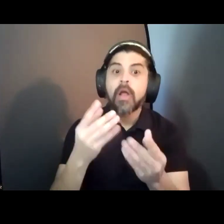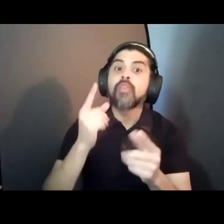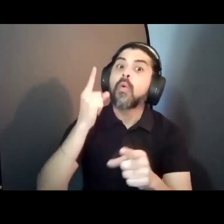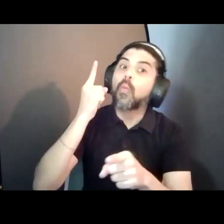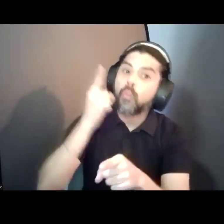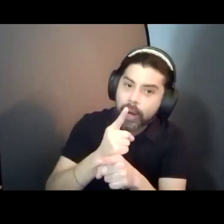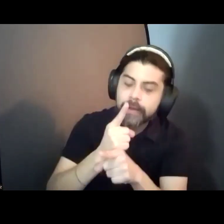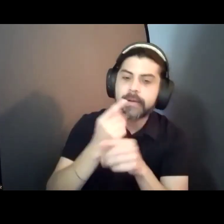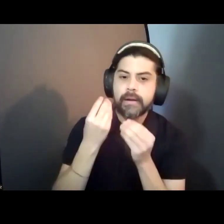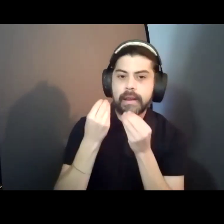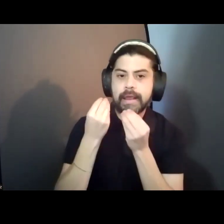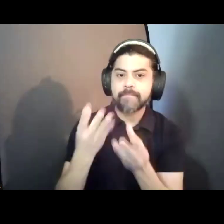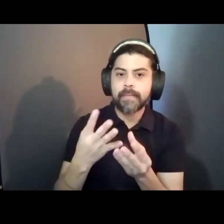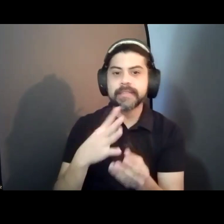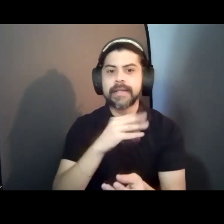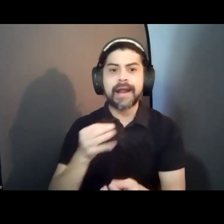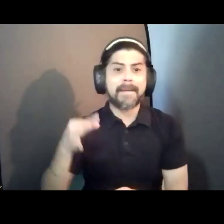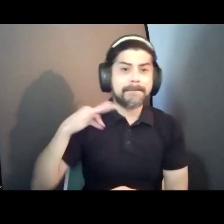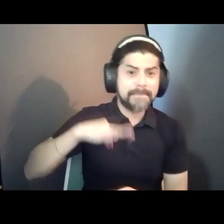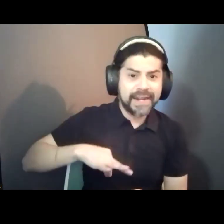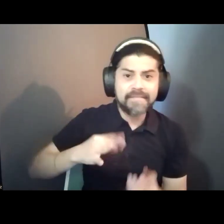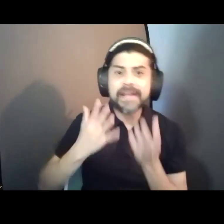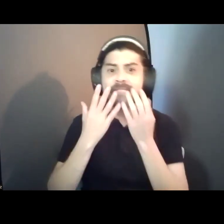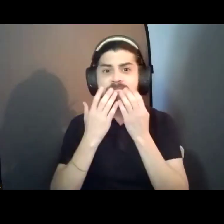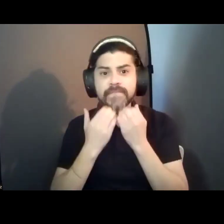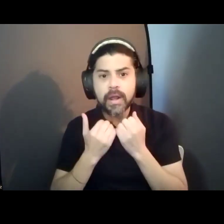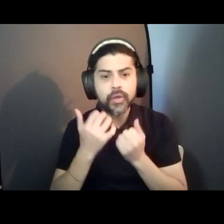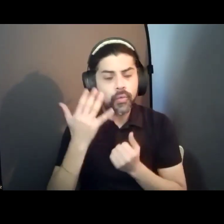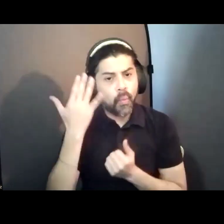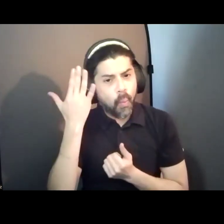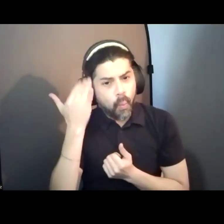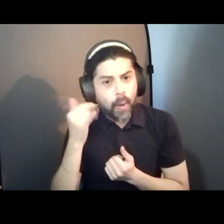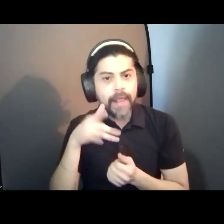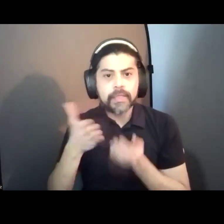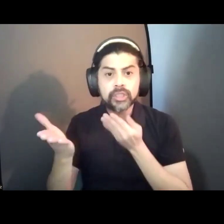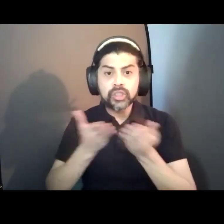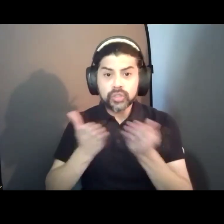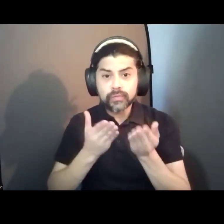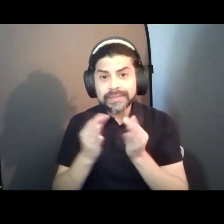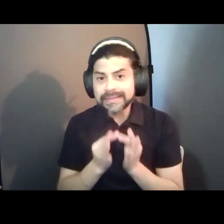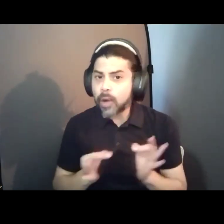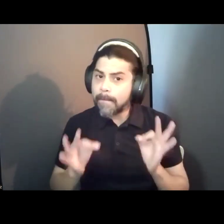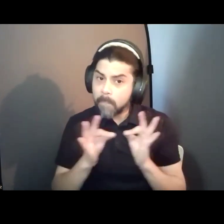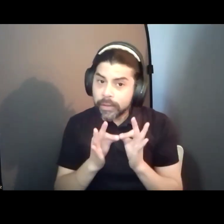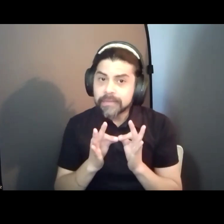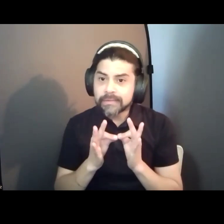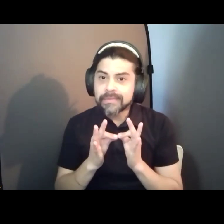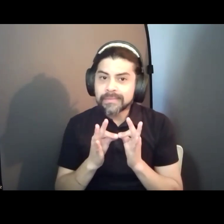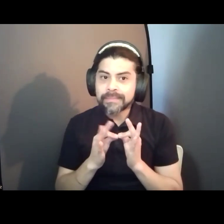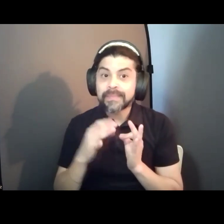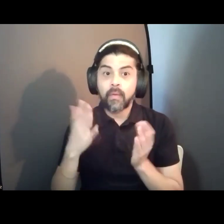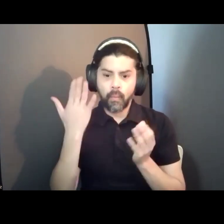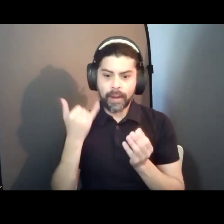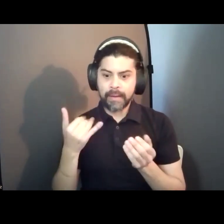value and benefit of these services and why we have invested, as we have put forward in things like our master plan for aging, these efforts